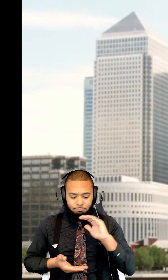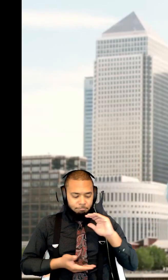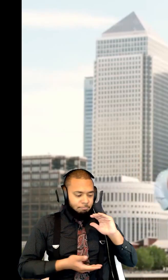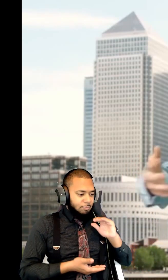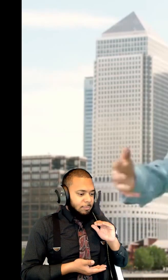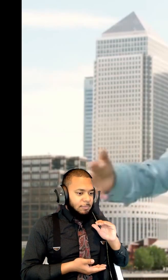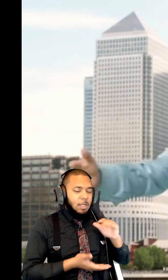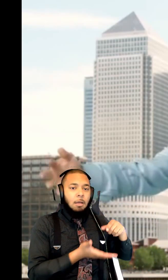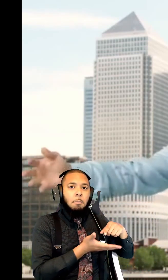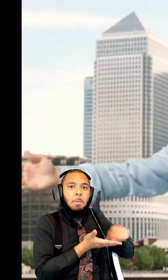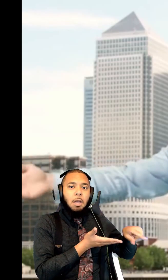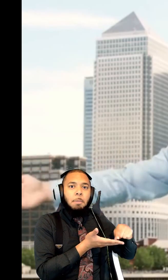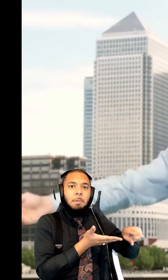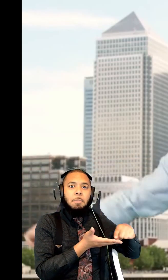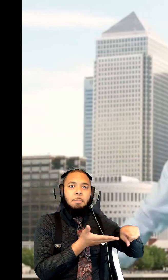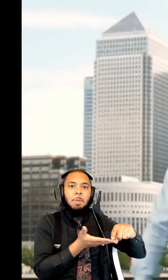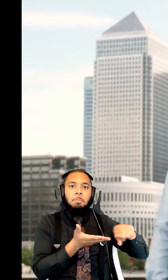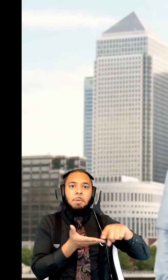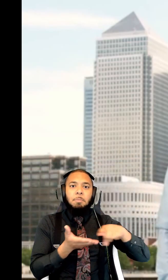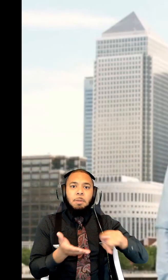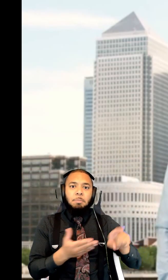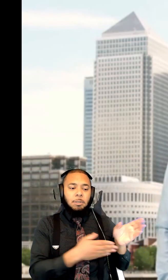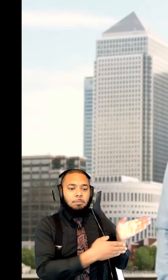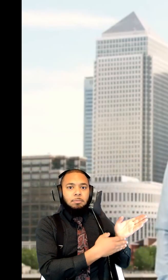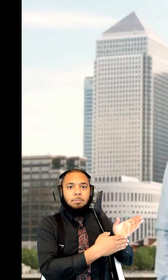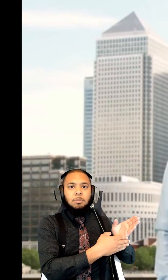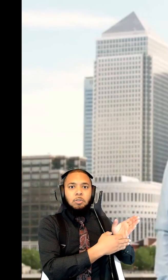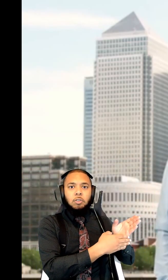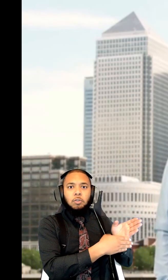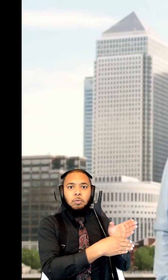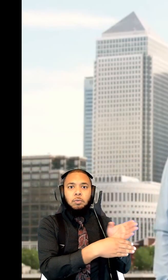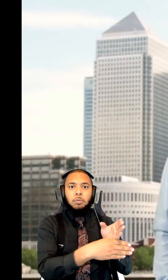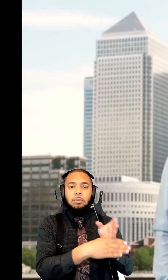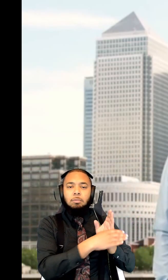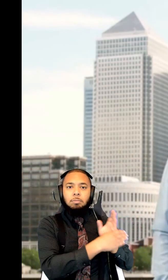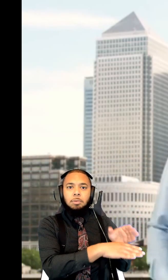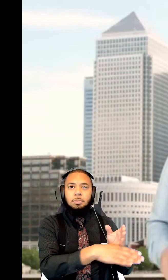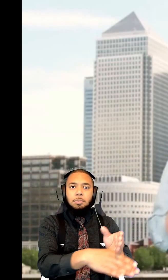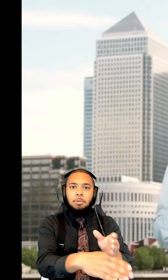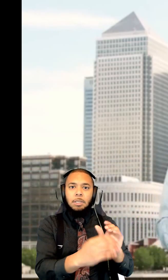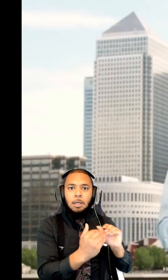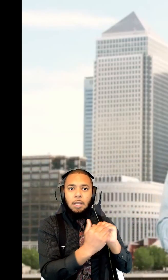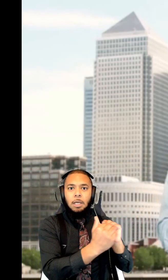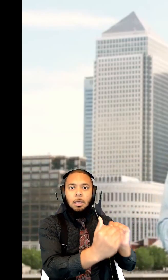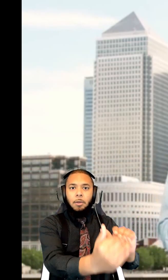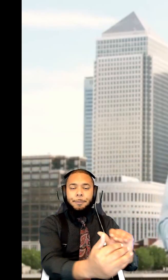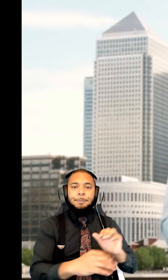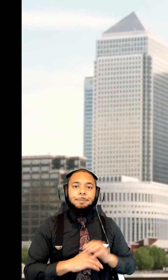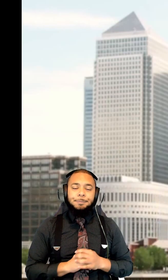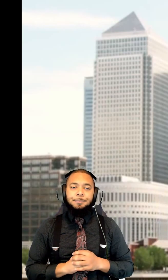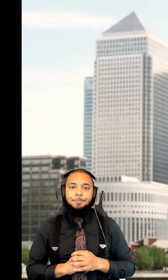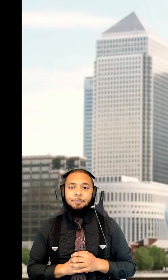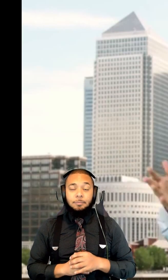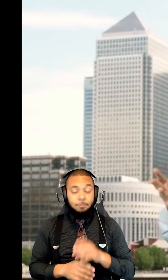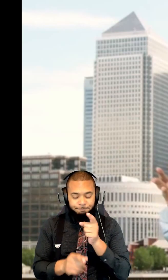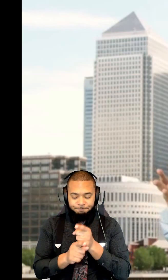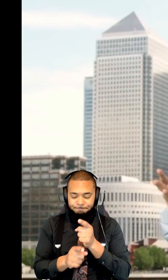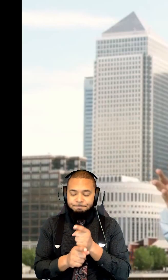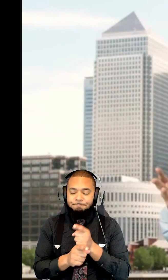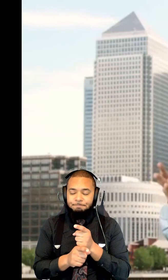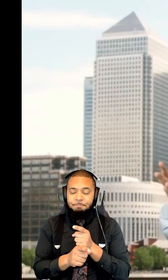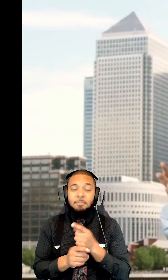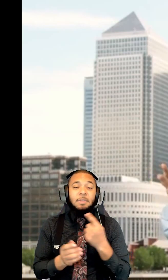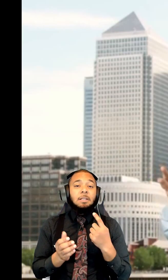let's distribute them equally among our shareholders. That's right. If you own stock